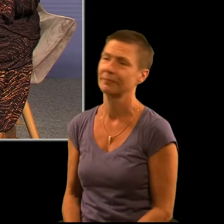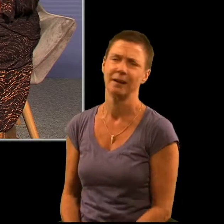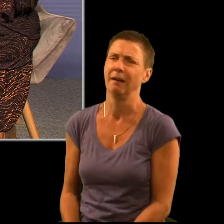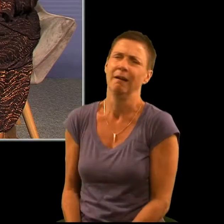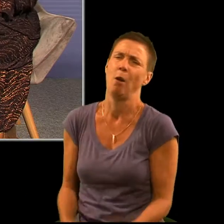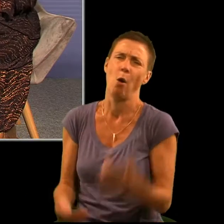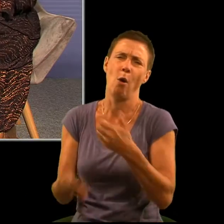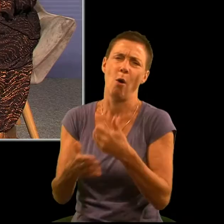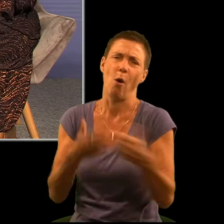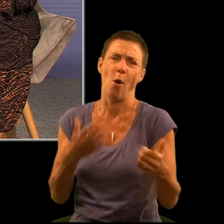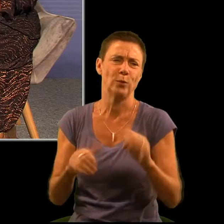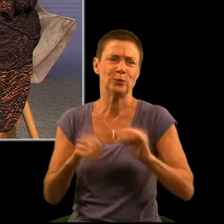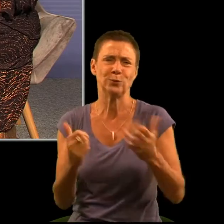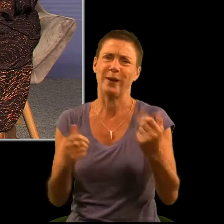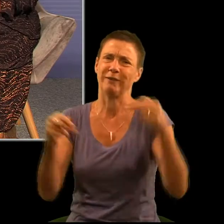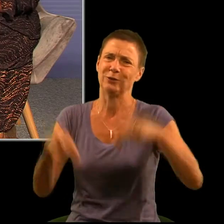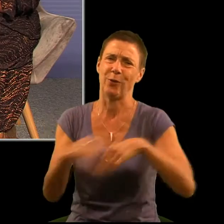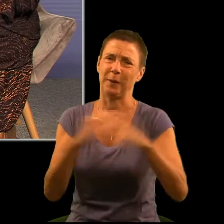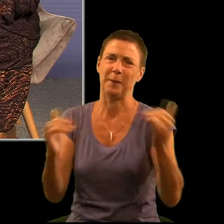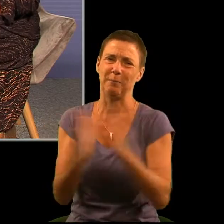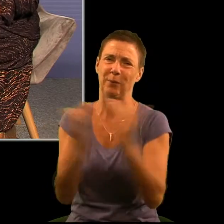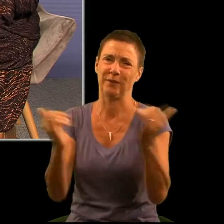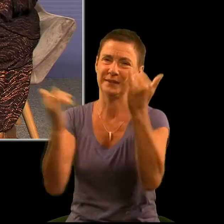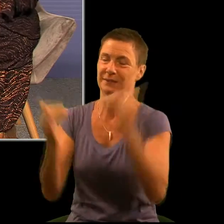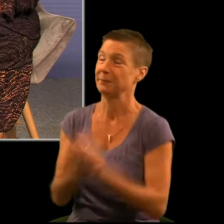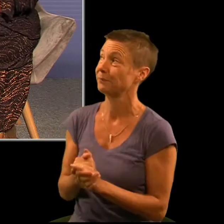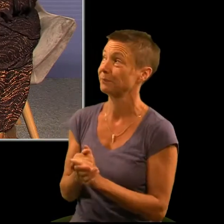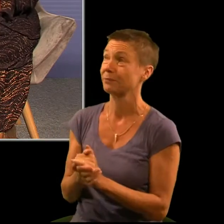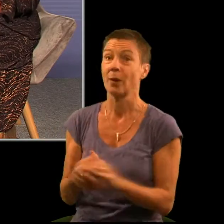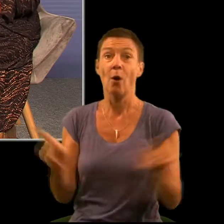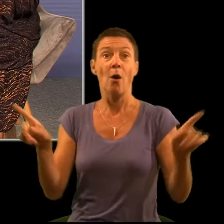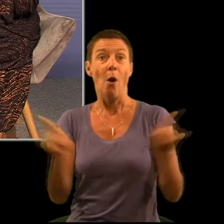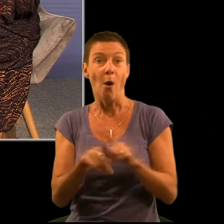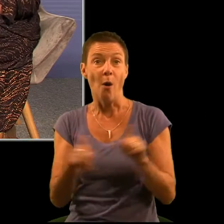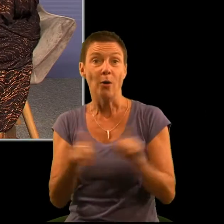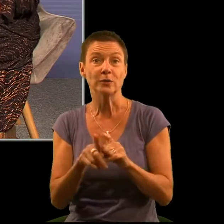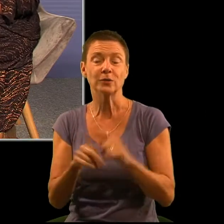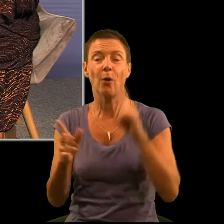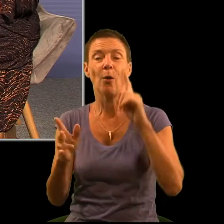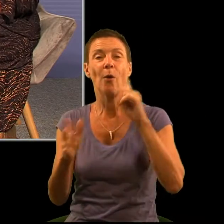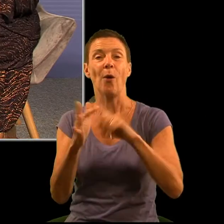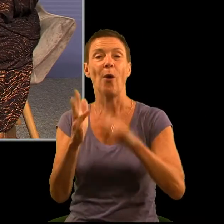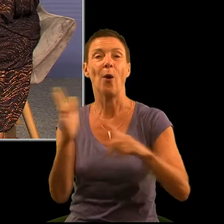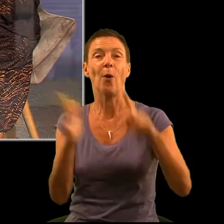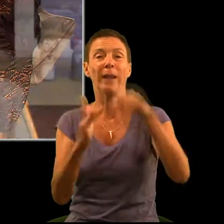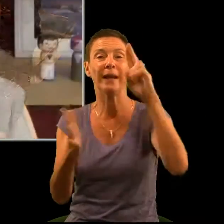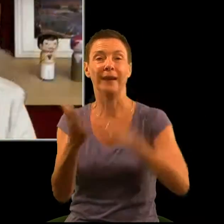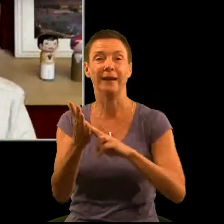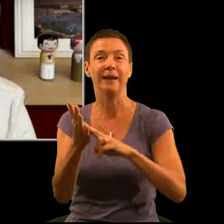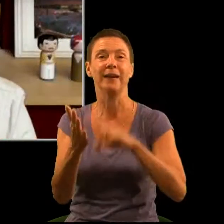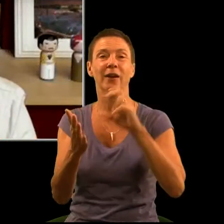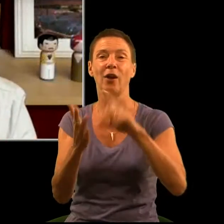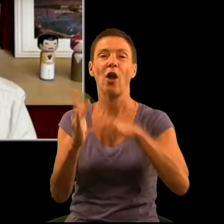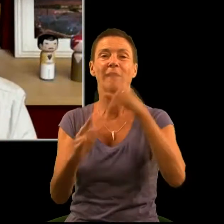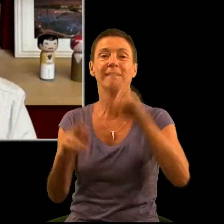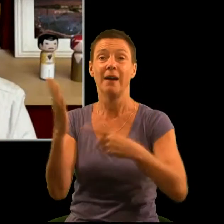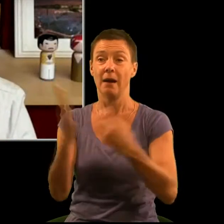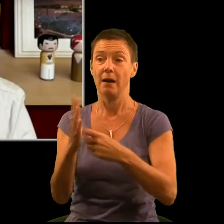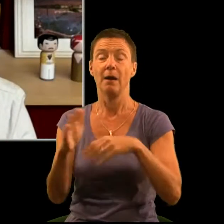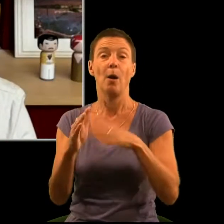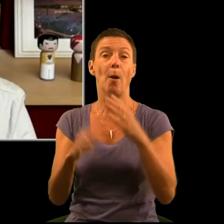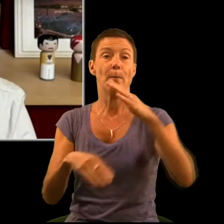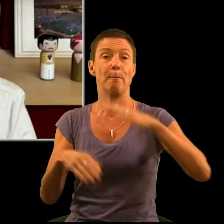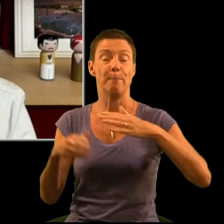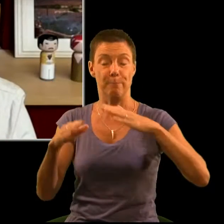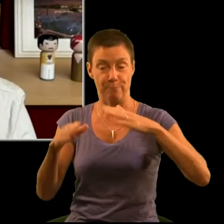at Book Festival, so I'm very excited. Joining us as well today, we have Eoin Colfer, who was born in Wexford in the